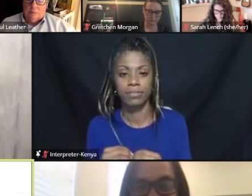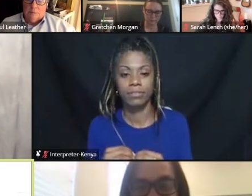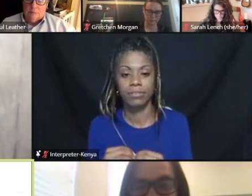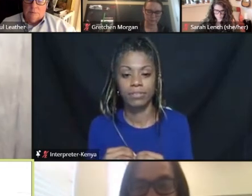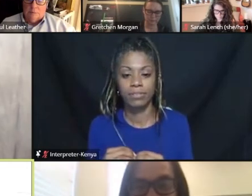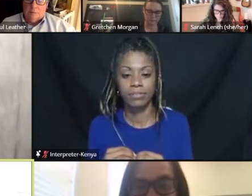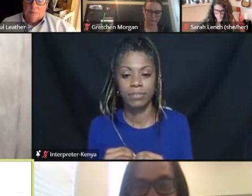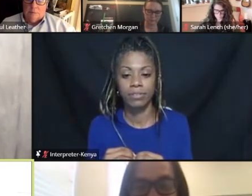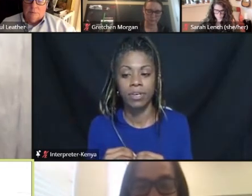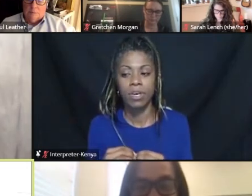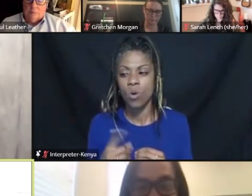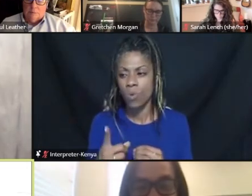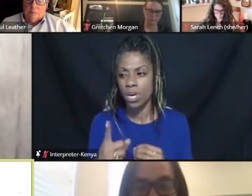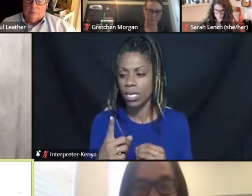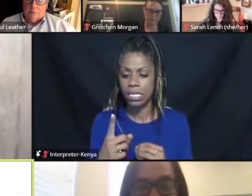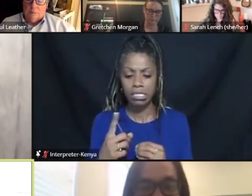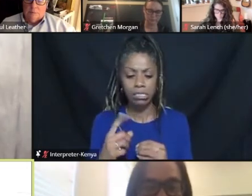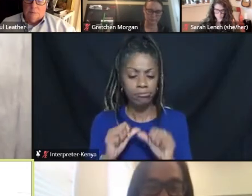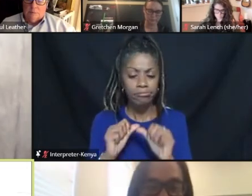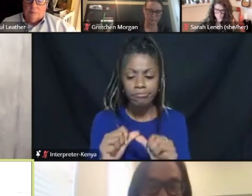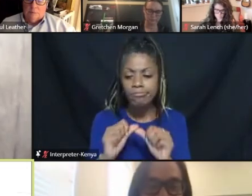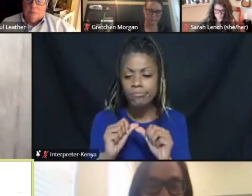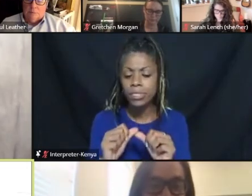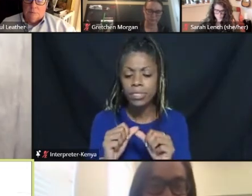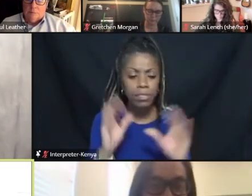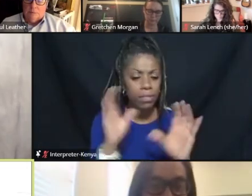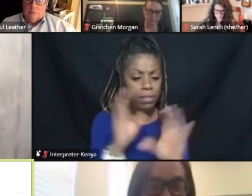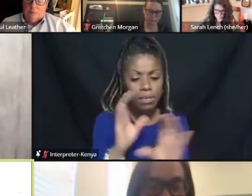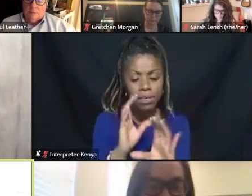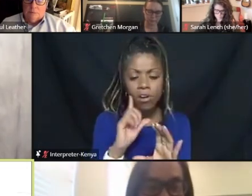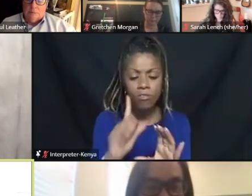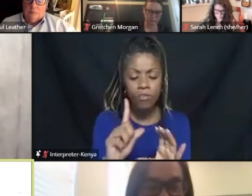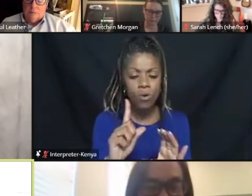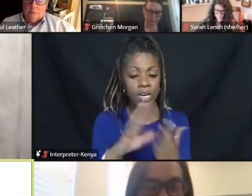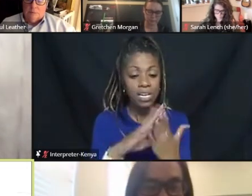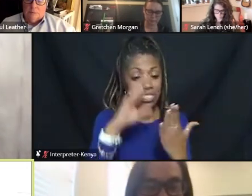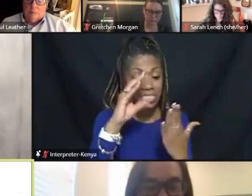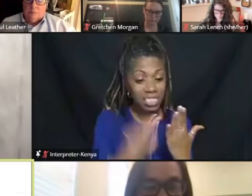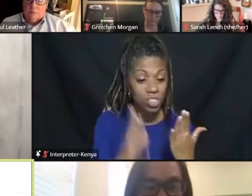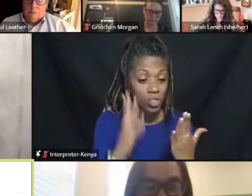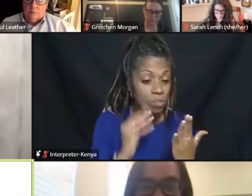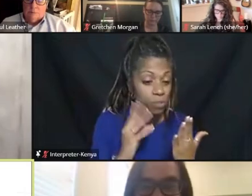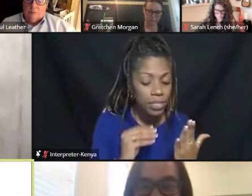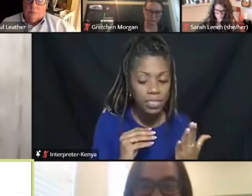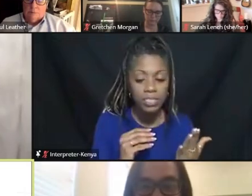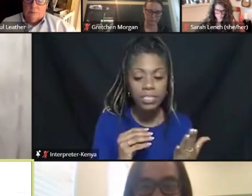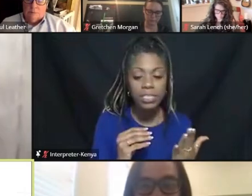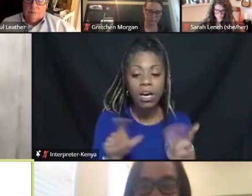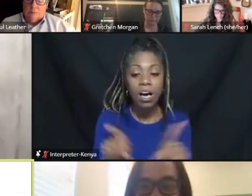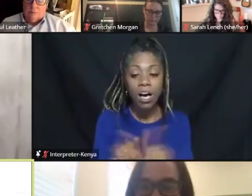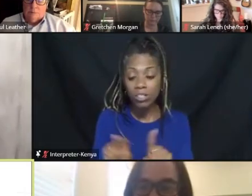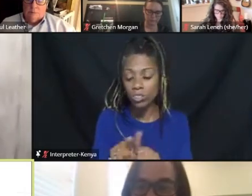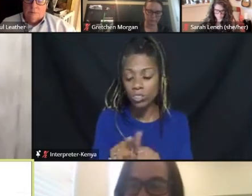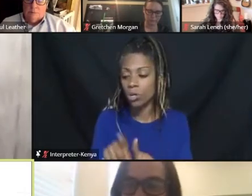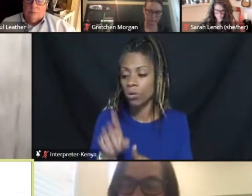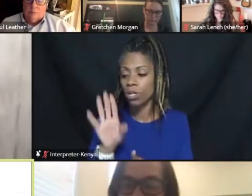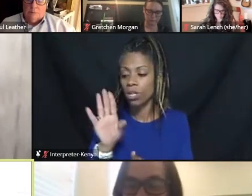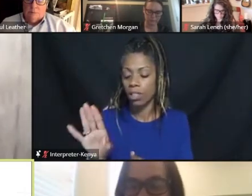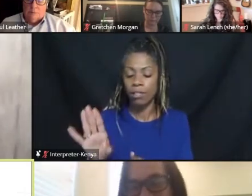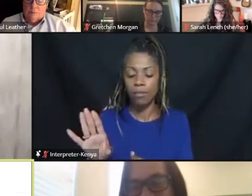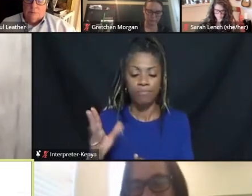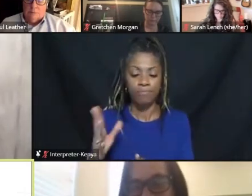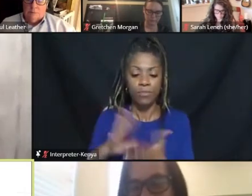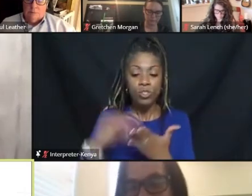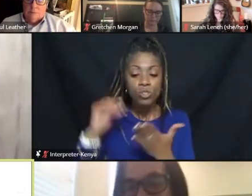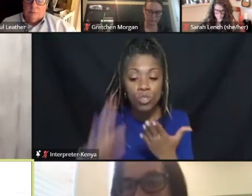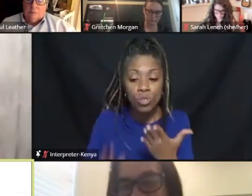seeking student and teacher voice and valued it, not just student and teacher. When we created our graduate profile,